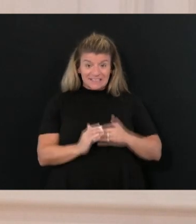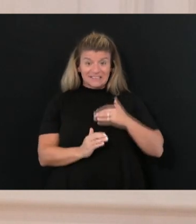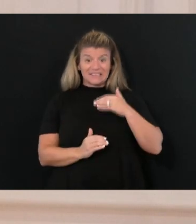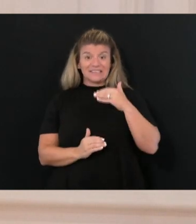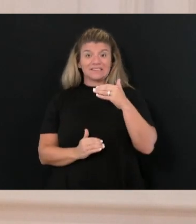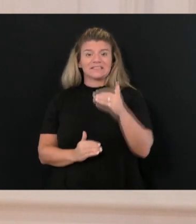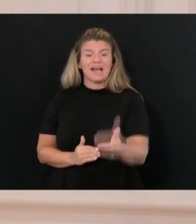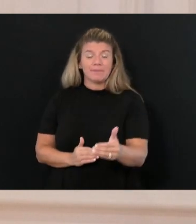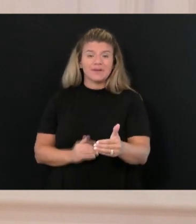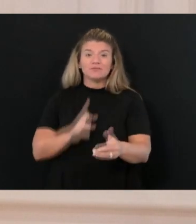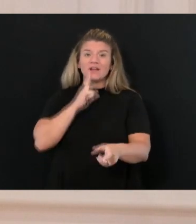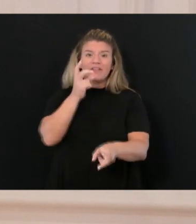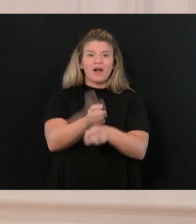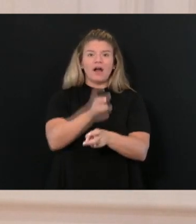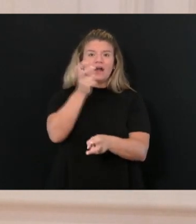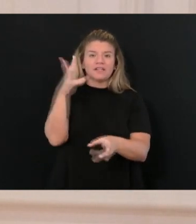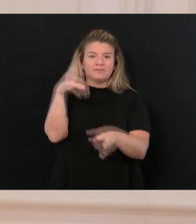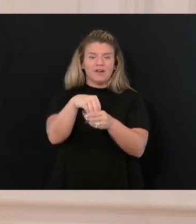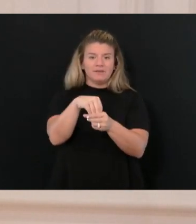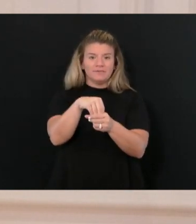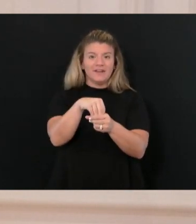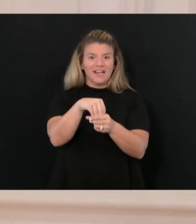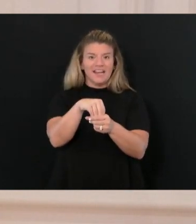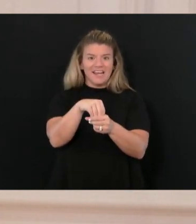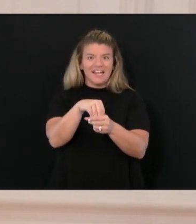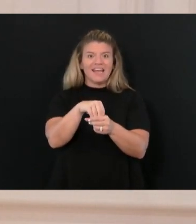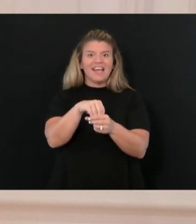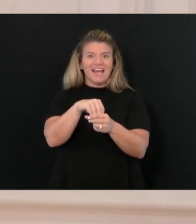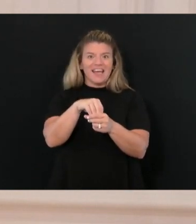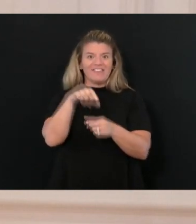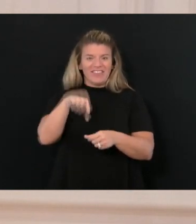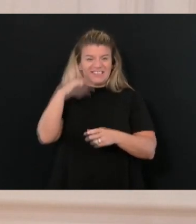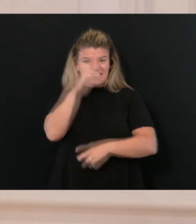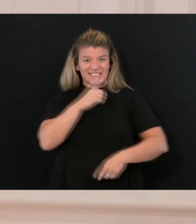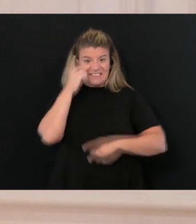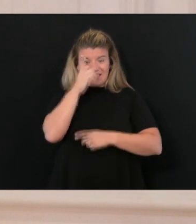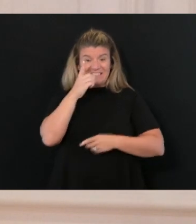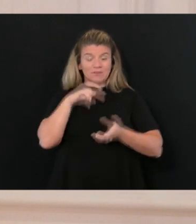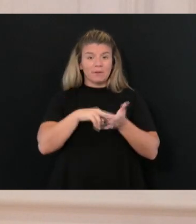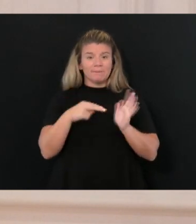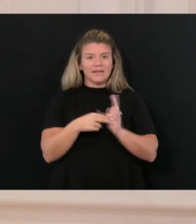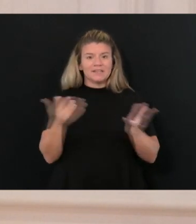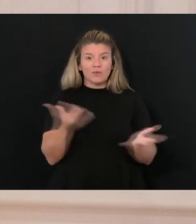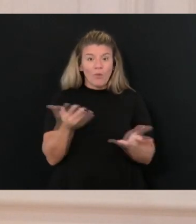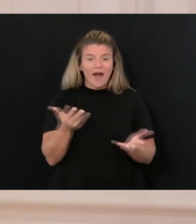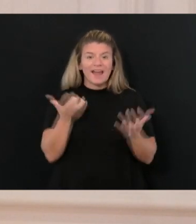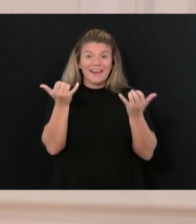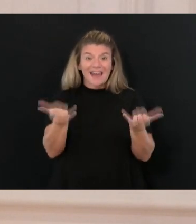to the COVID pandemic, which is the opening of universities and opening of K through 12